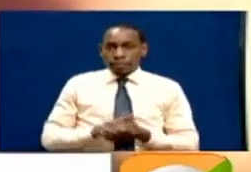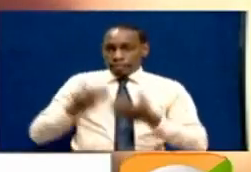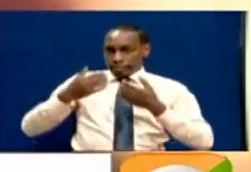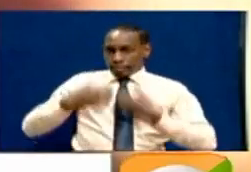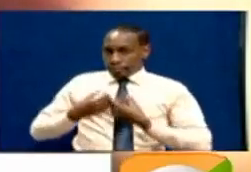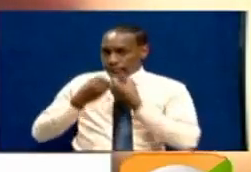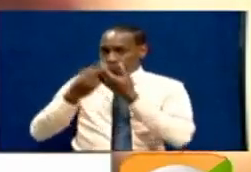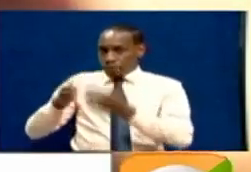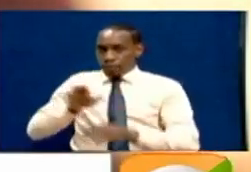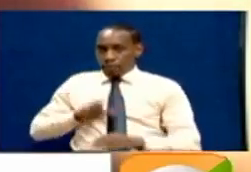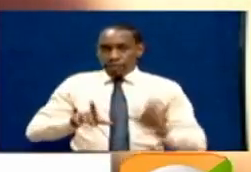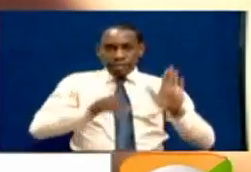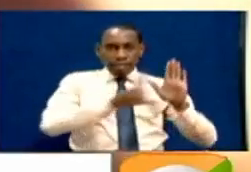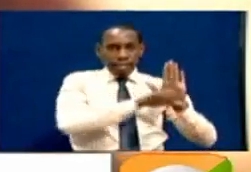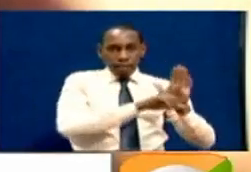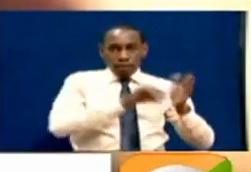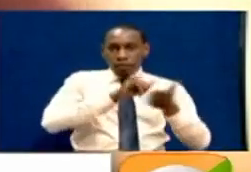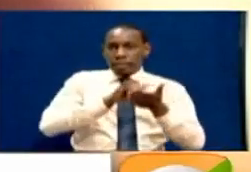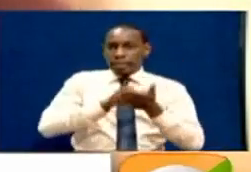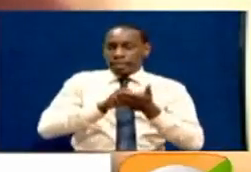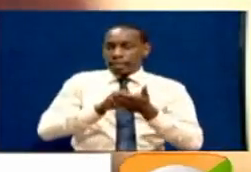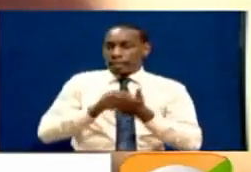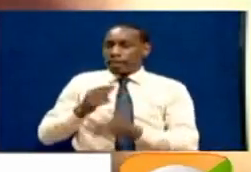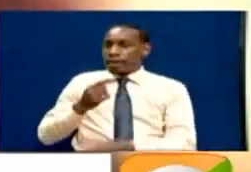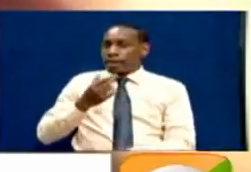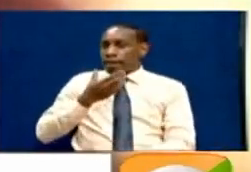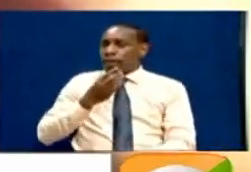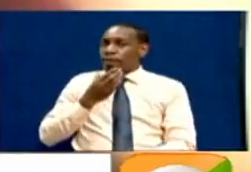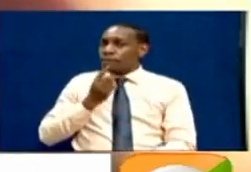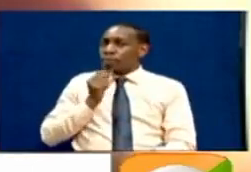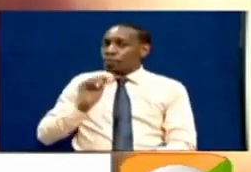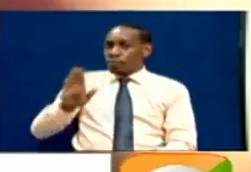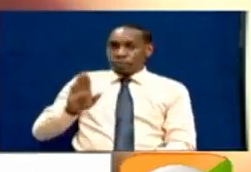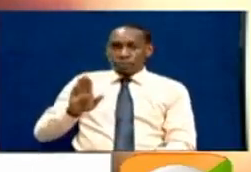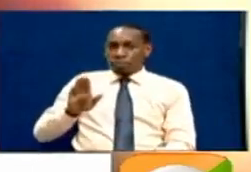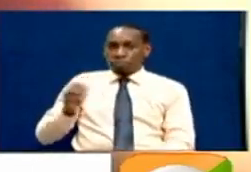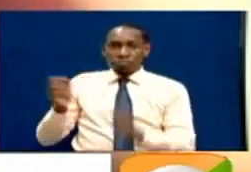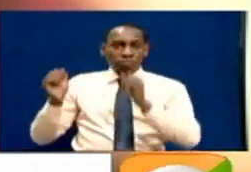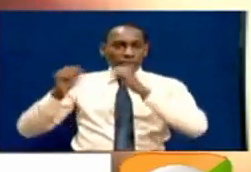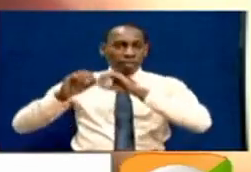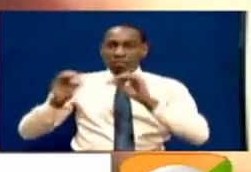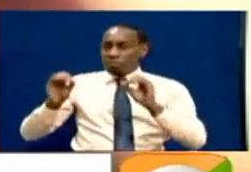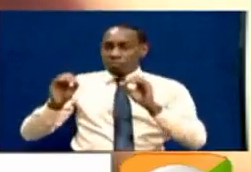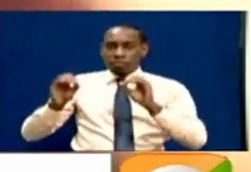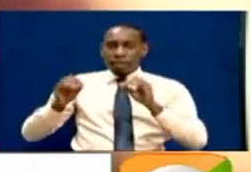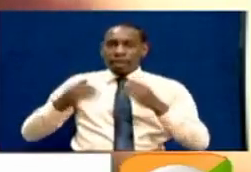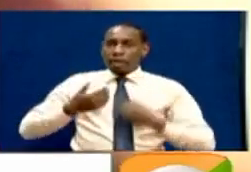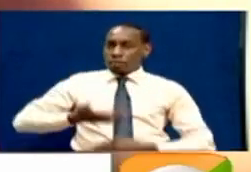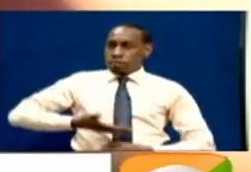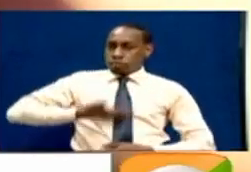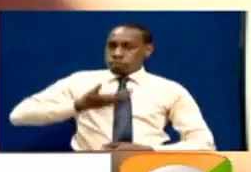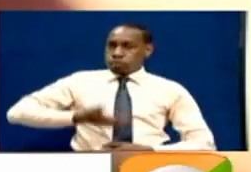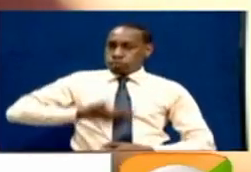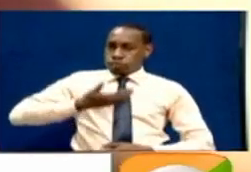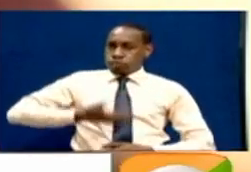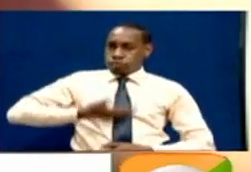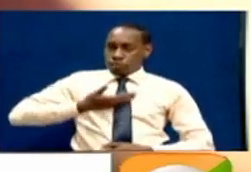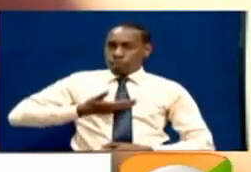yangu kijanako angekuwa atungelewana sijui nilikuwa tu na hasira ile hasira ya